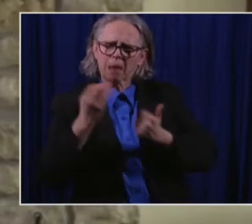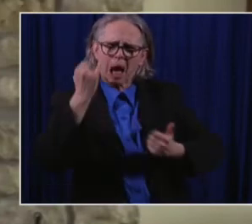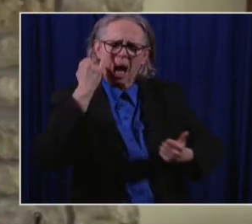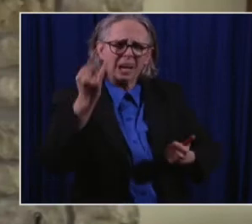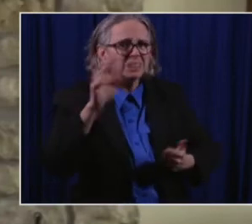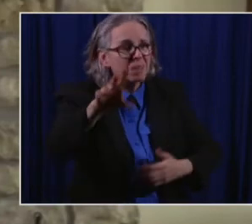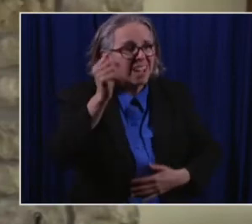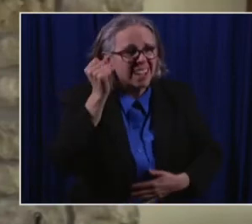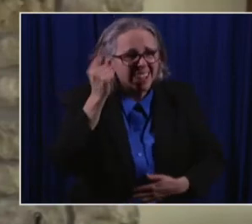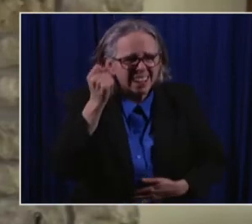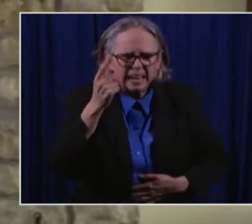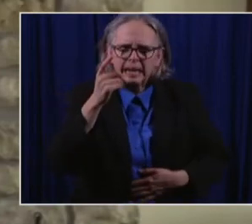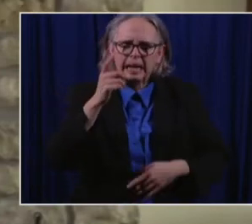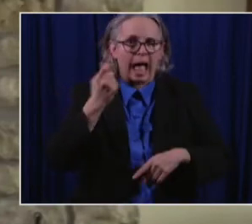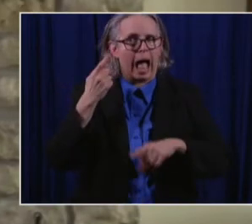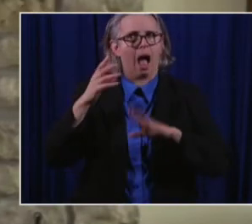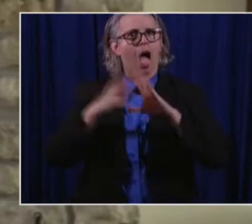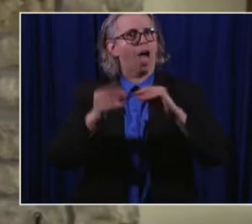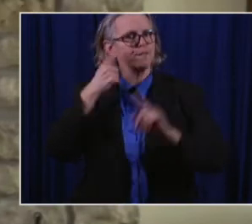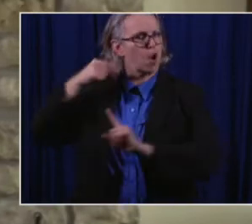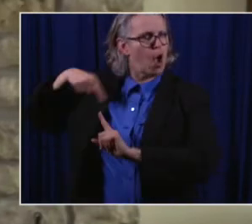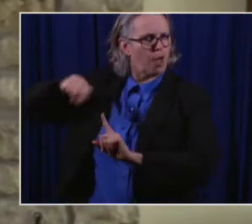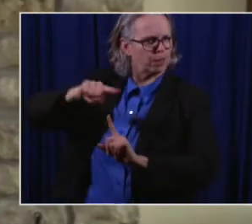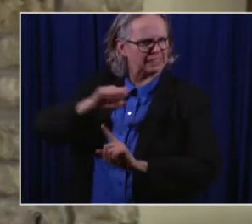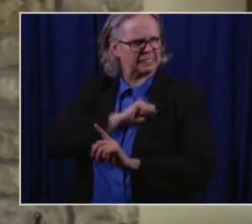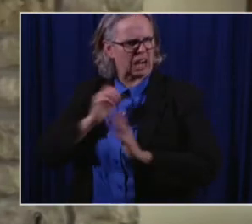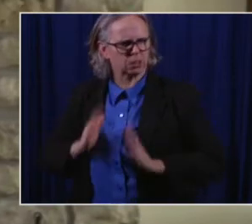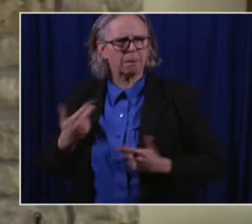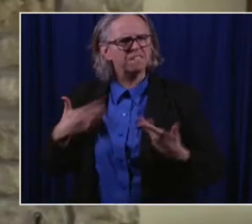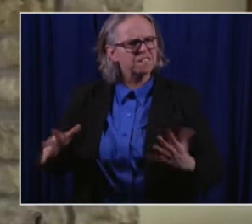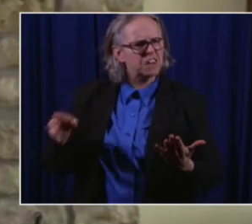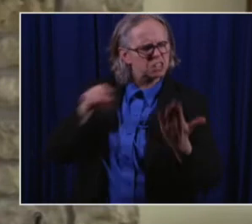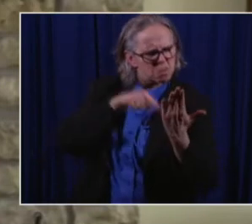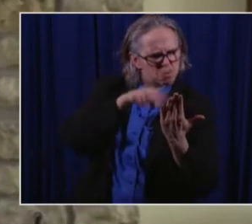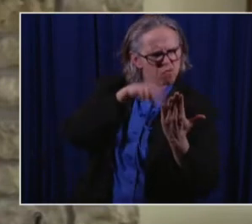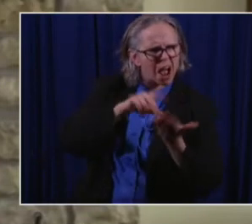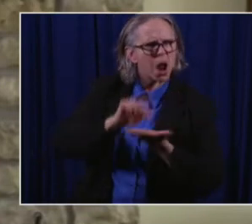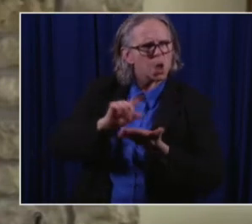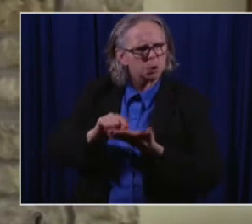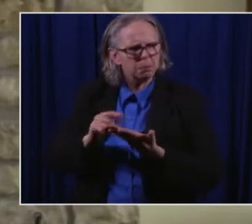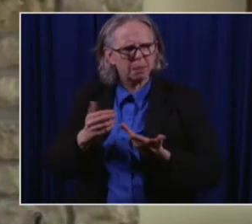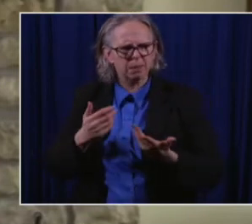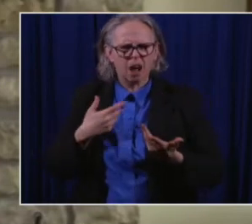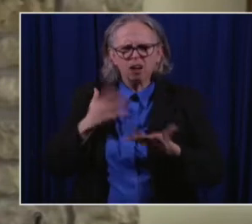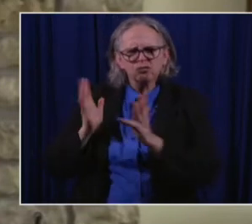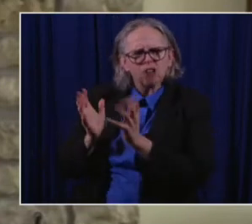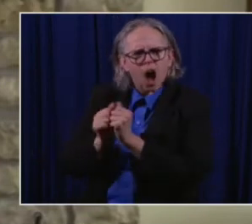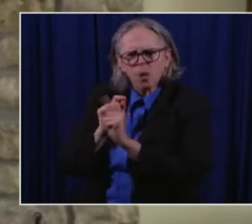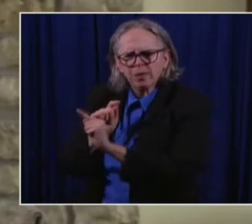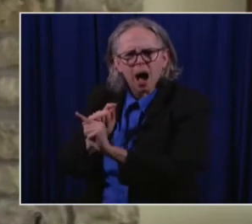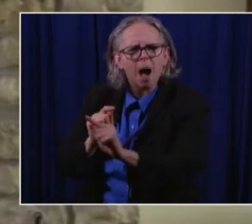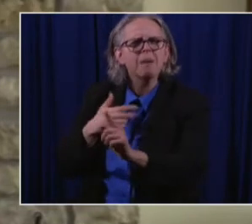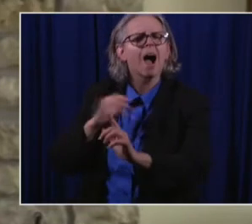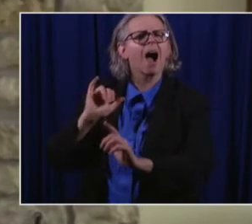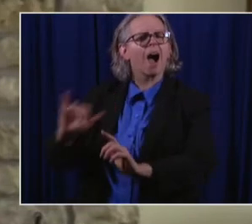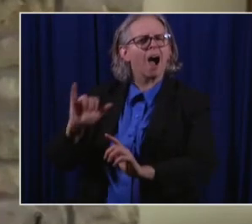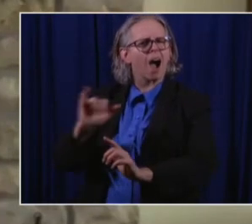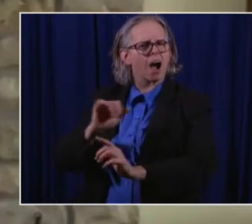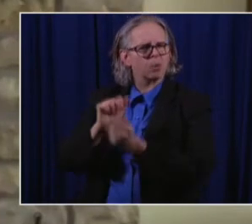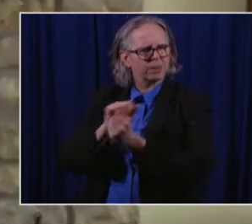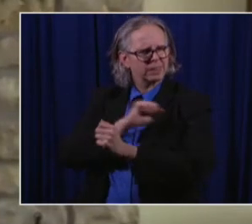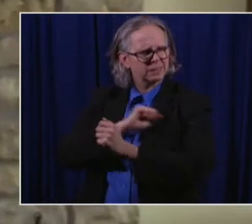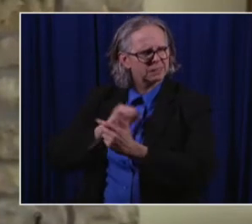I read in the paper. And I know from talking to both of them in the past, they both believe that we need a